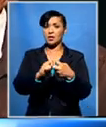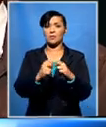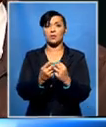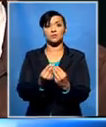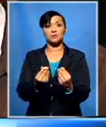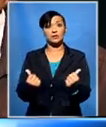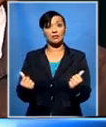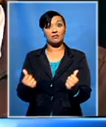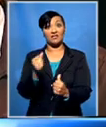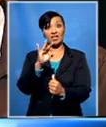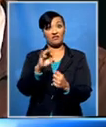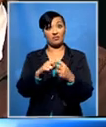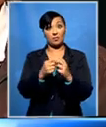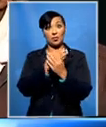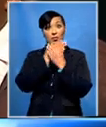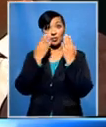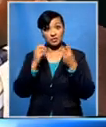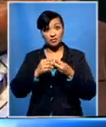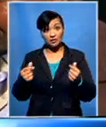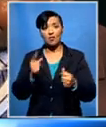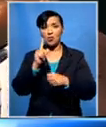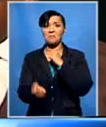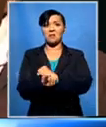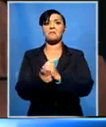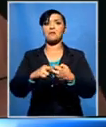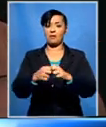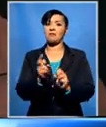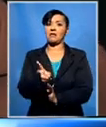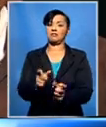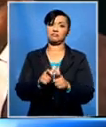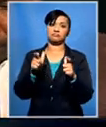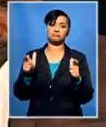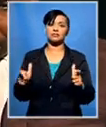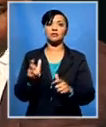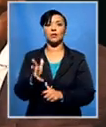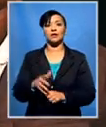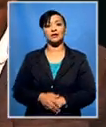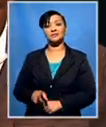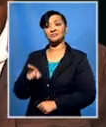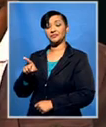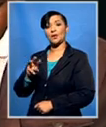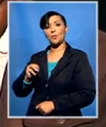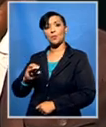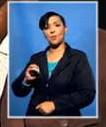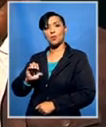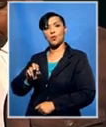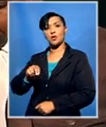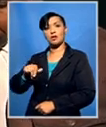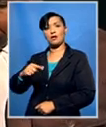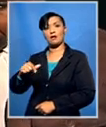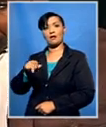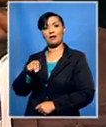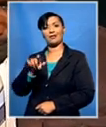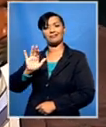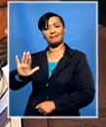If not, he knows the problem is coming for him. All right, so thank you so much. That is Stemmer Munareng from Malta,